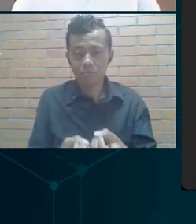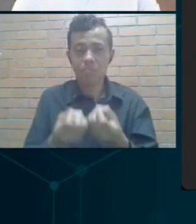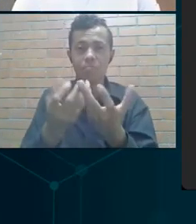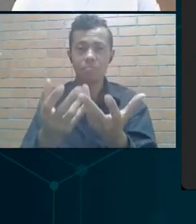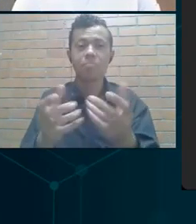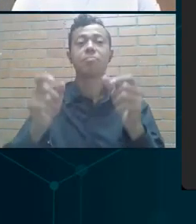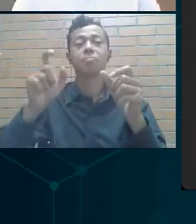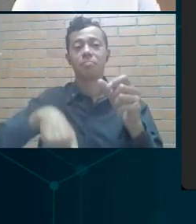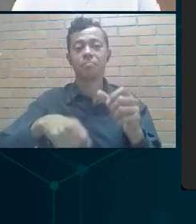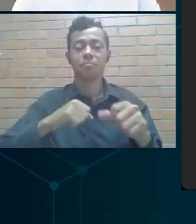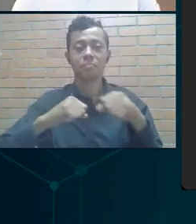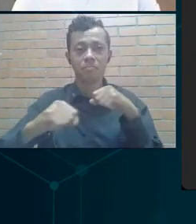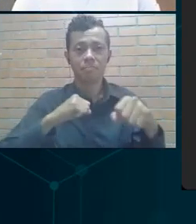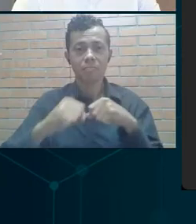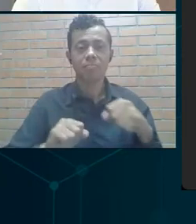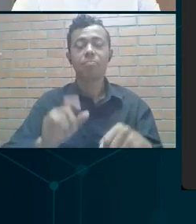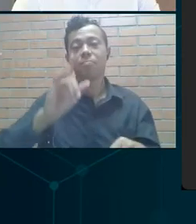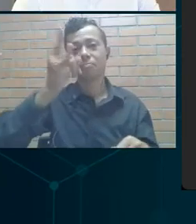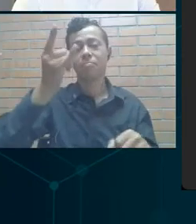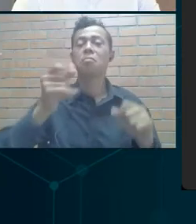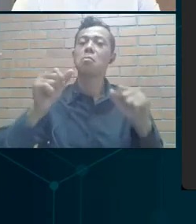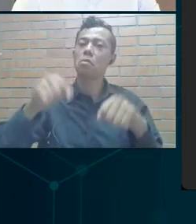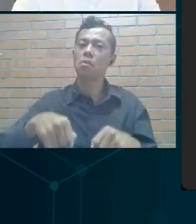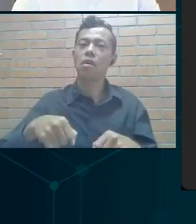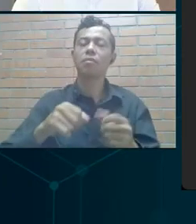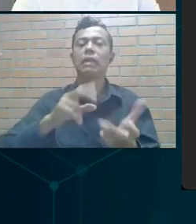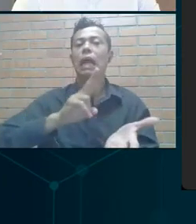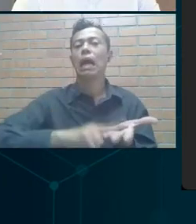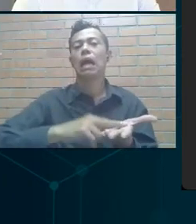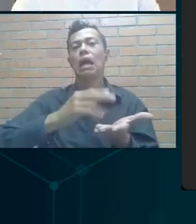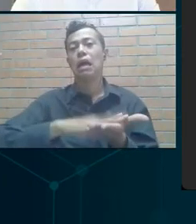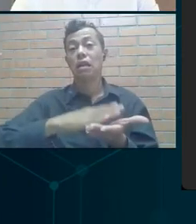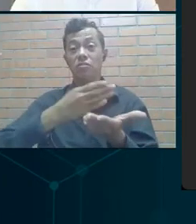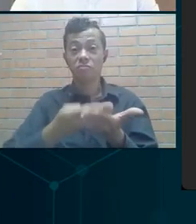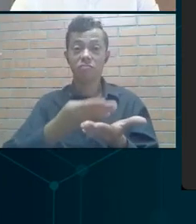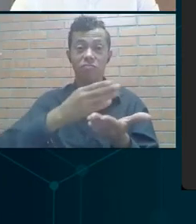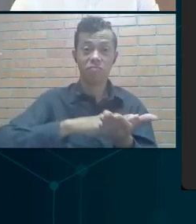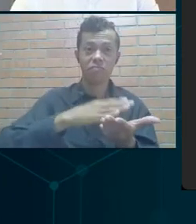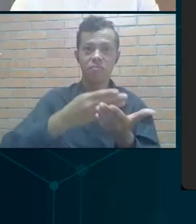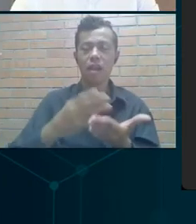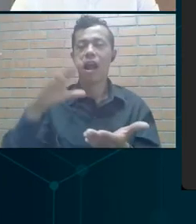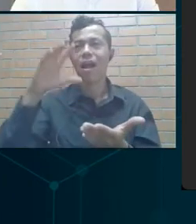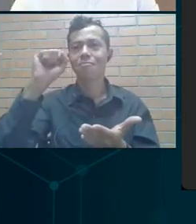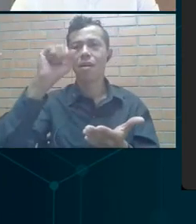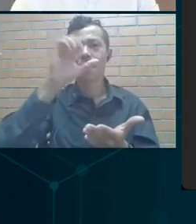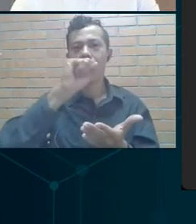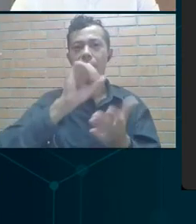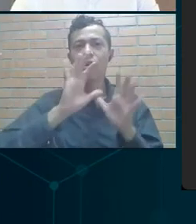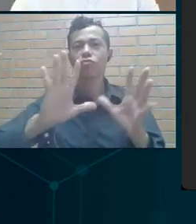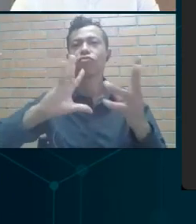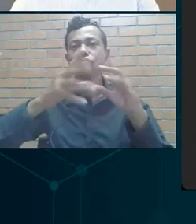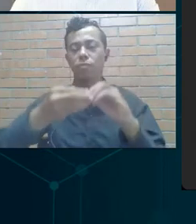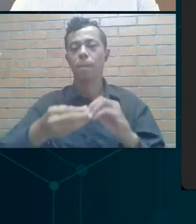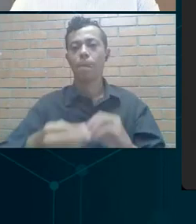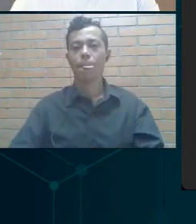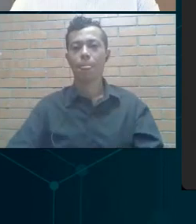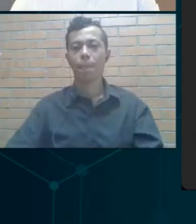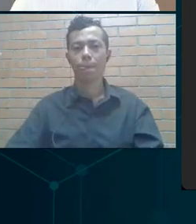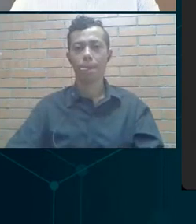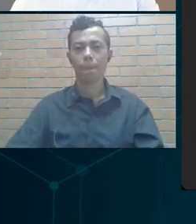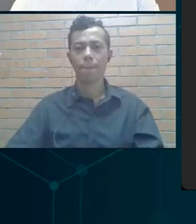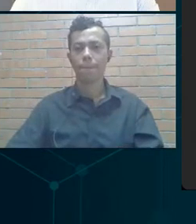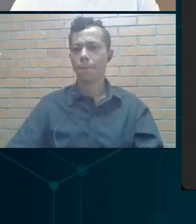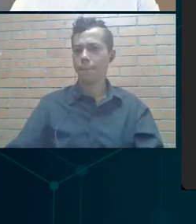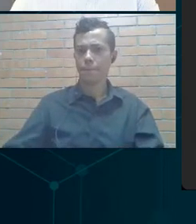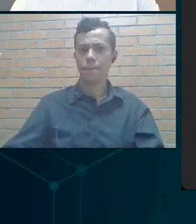can interpret all this data. And along comes machine learning. In 2012, Geoffrey Hinton figures out how